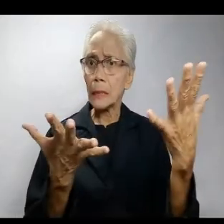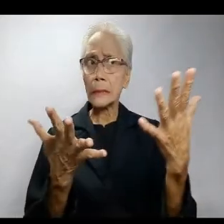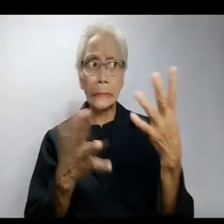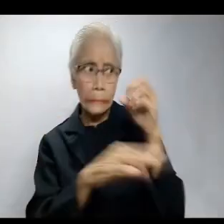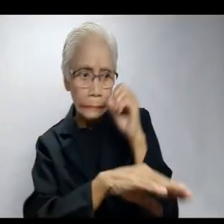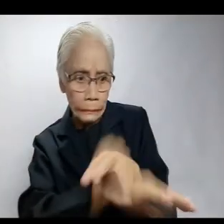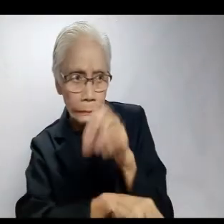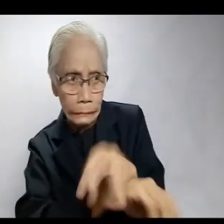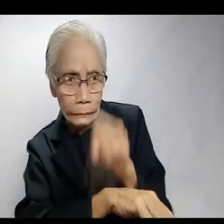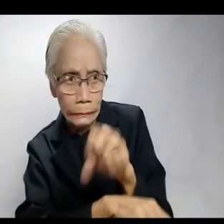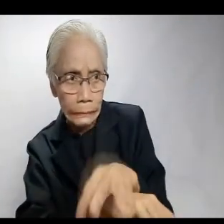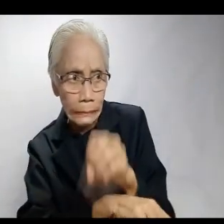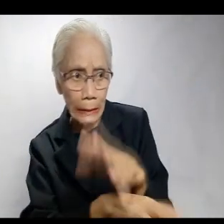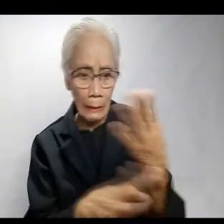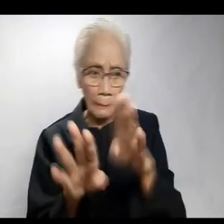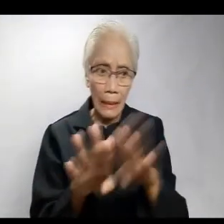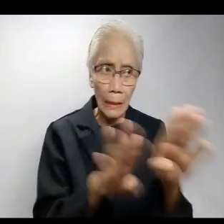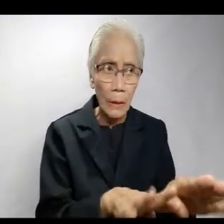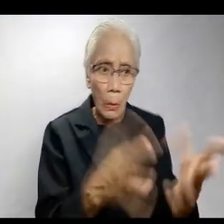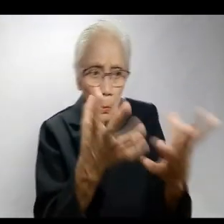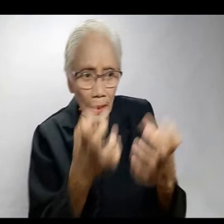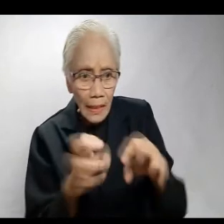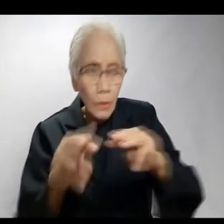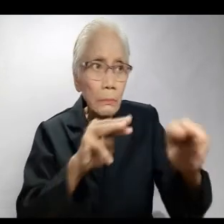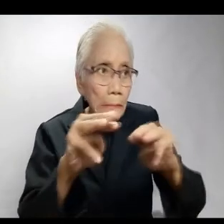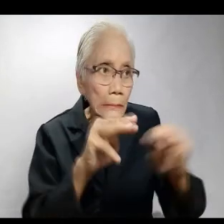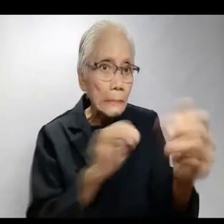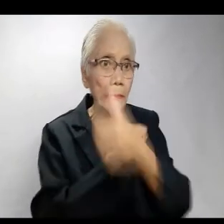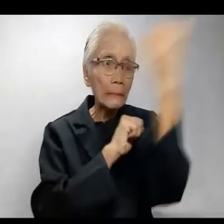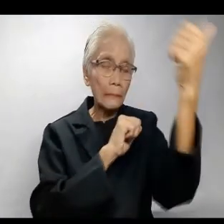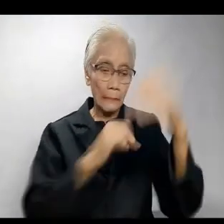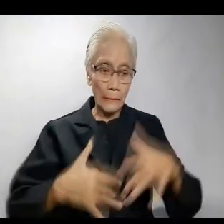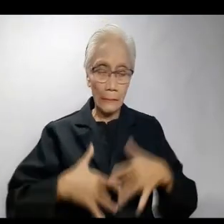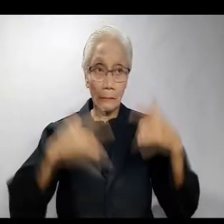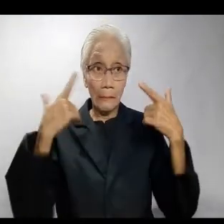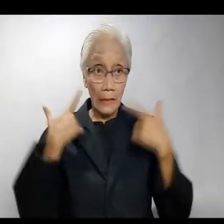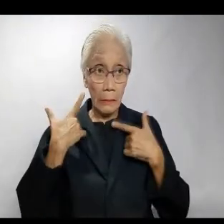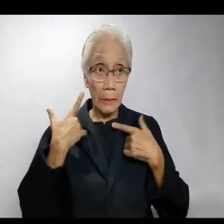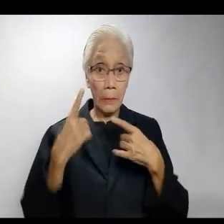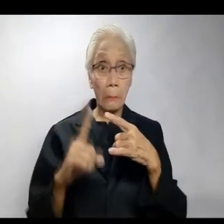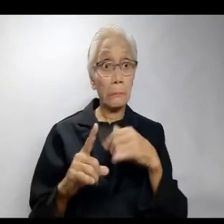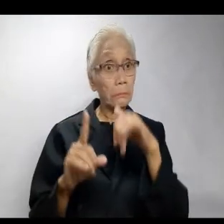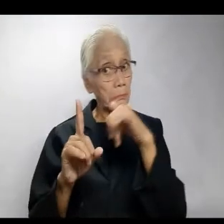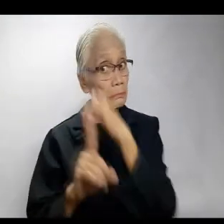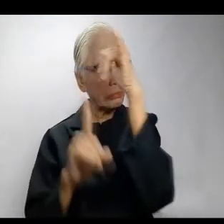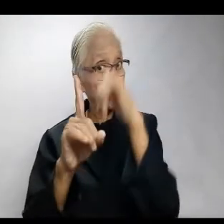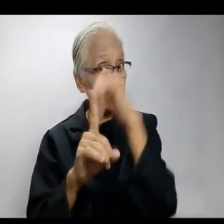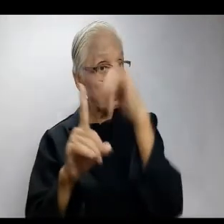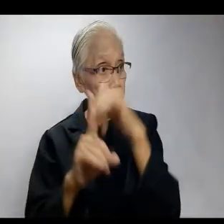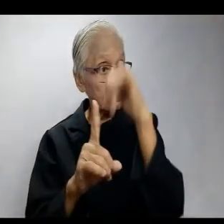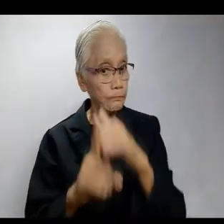frequent engagement in gossiping behaviors, wanting to manipulate the lives of others,